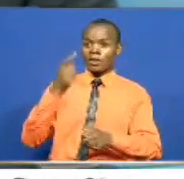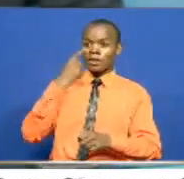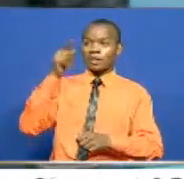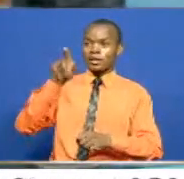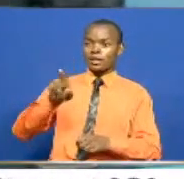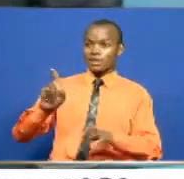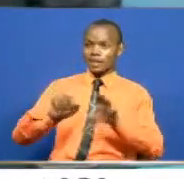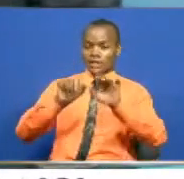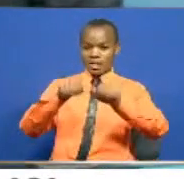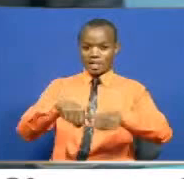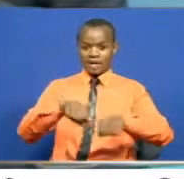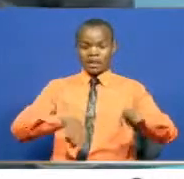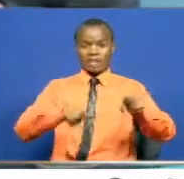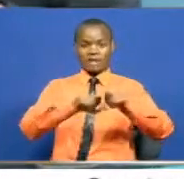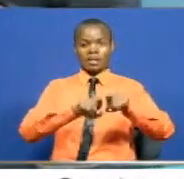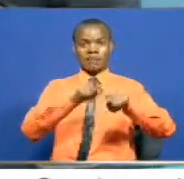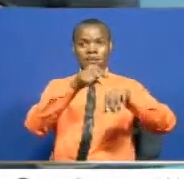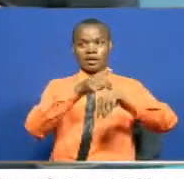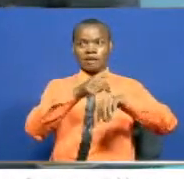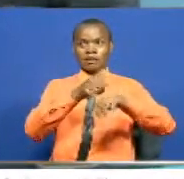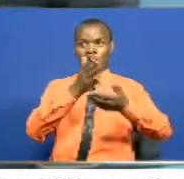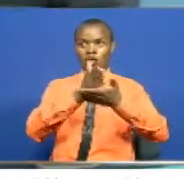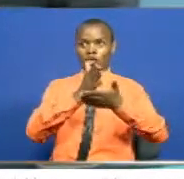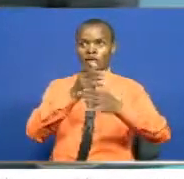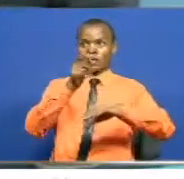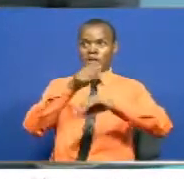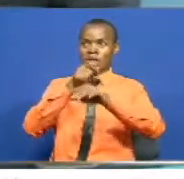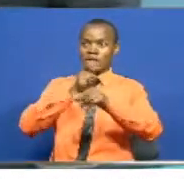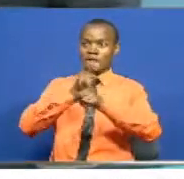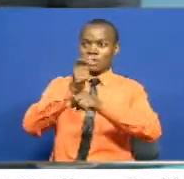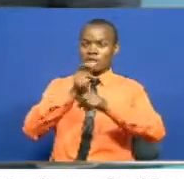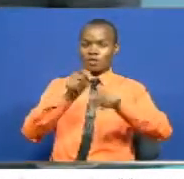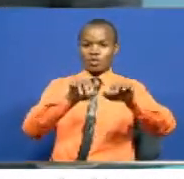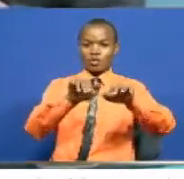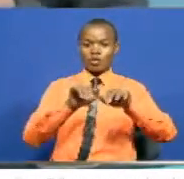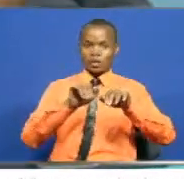a little bit of, you know, massage as they train, waiting for that global event.